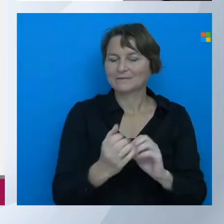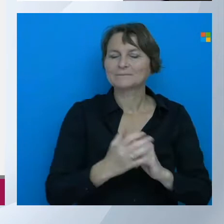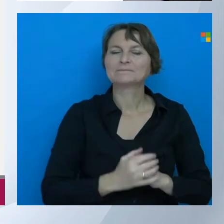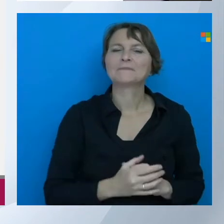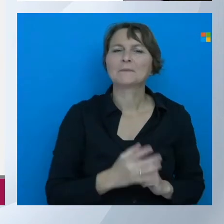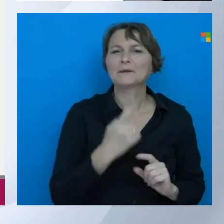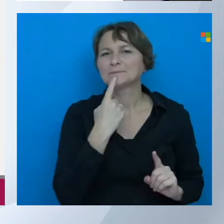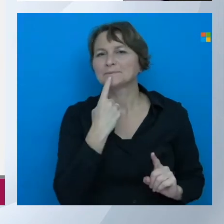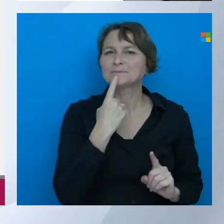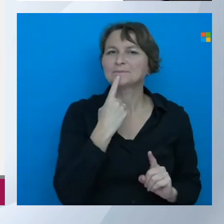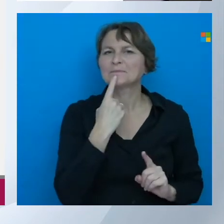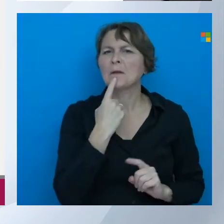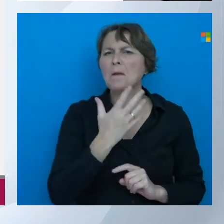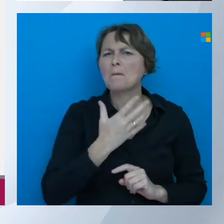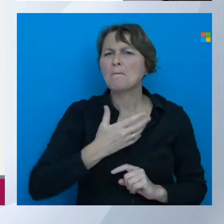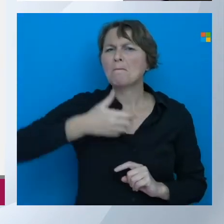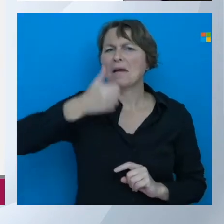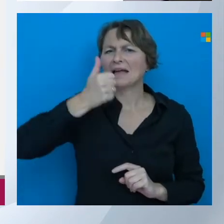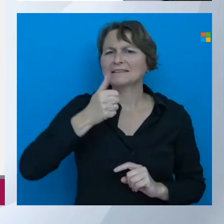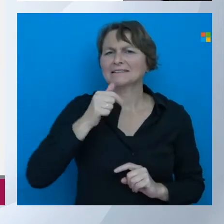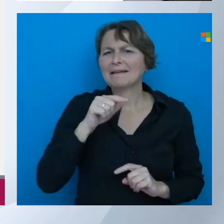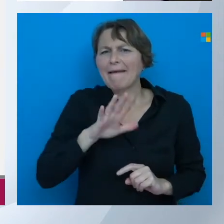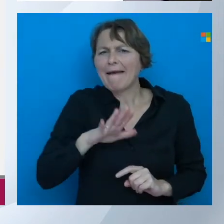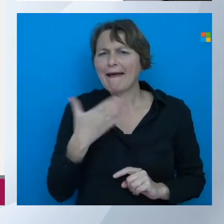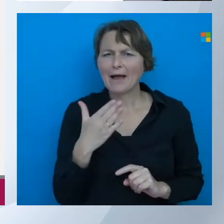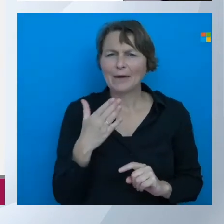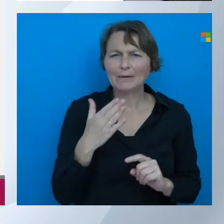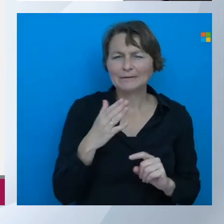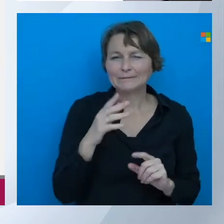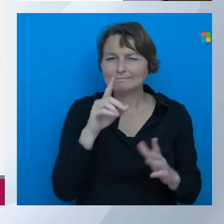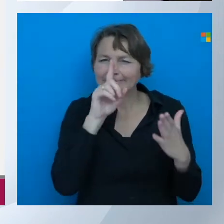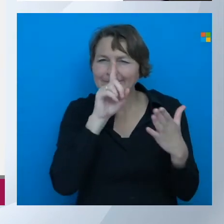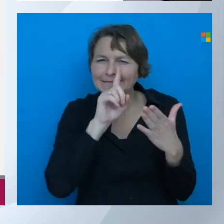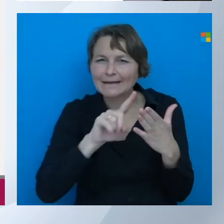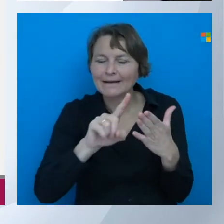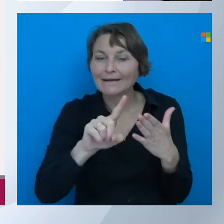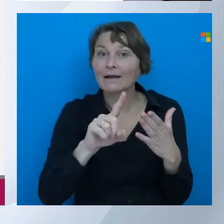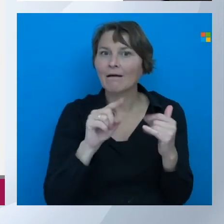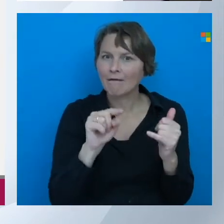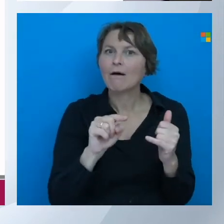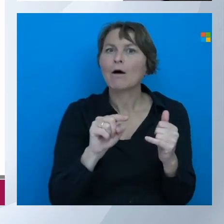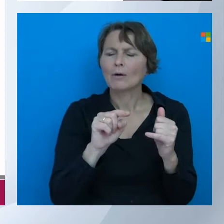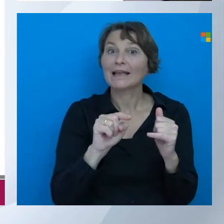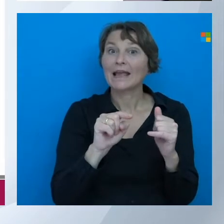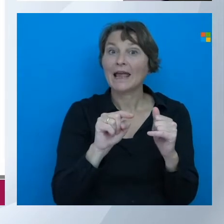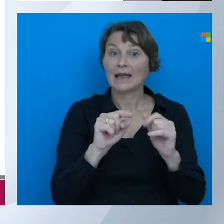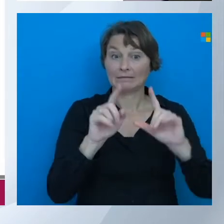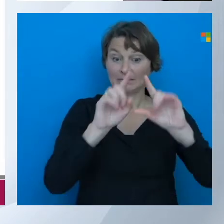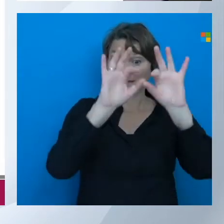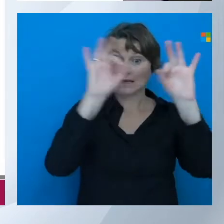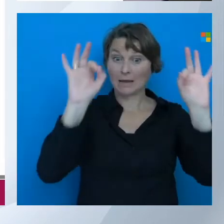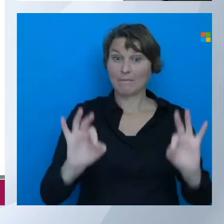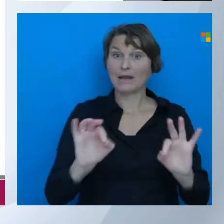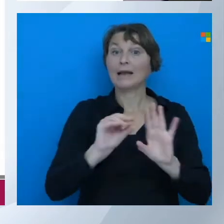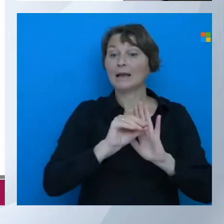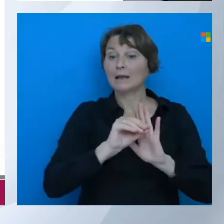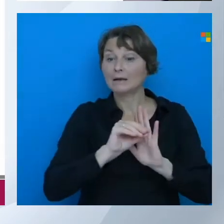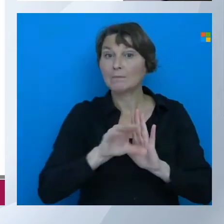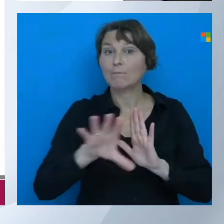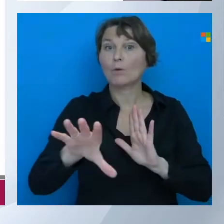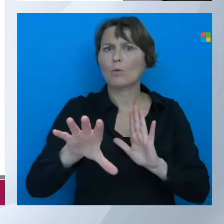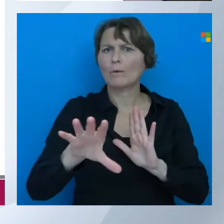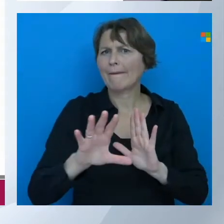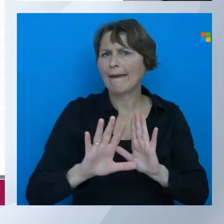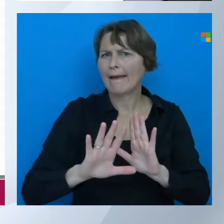to start experimenting or checking whether or not it deploys correctly. And the easiest way to do that is to